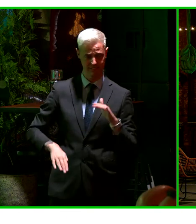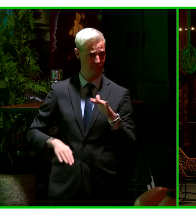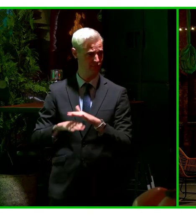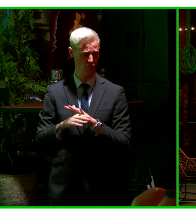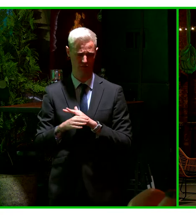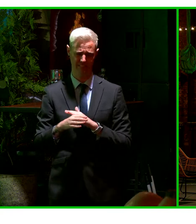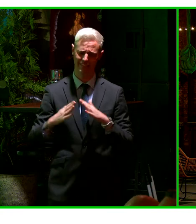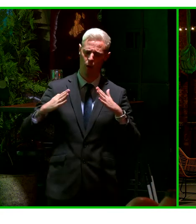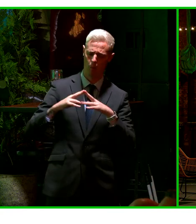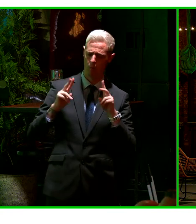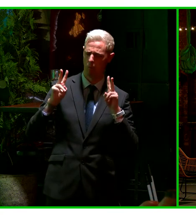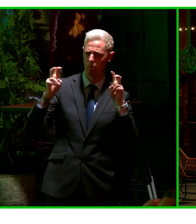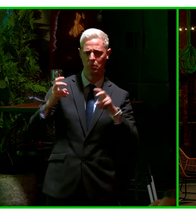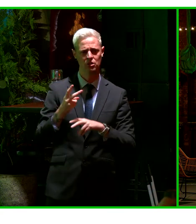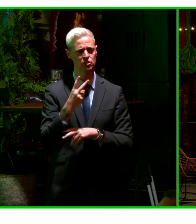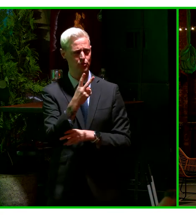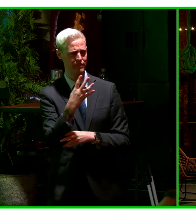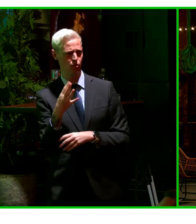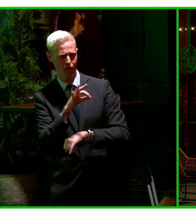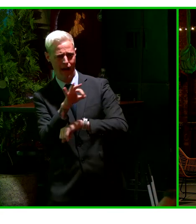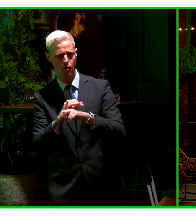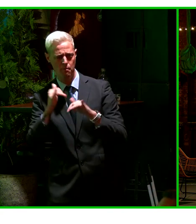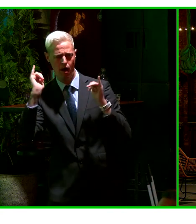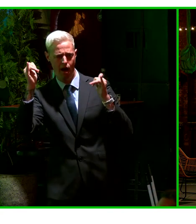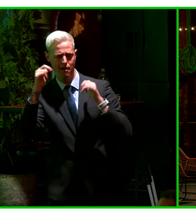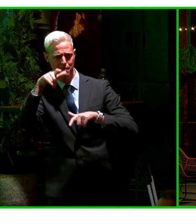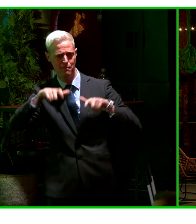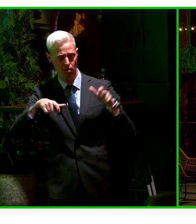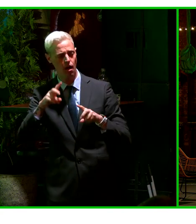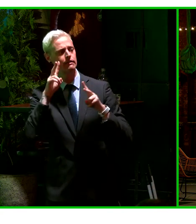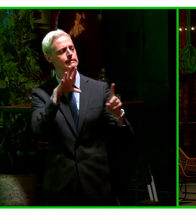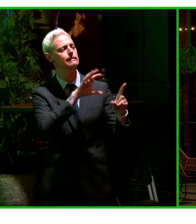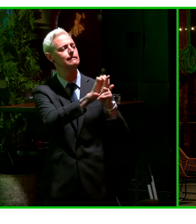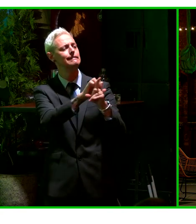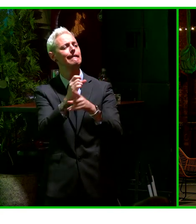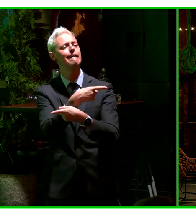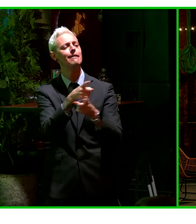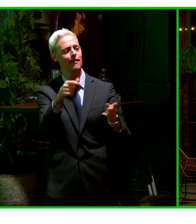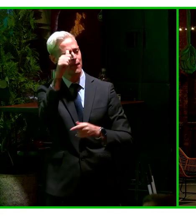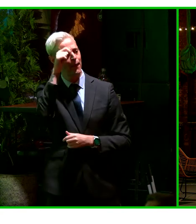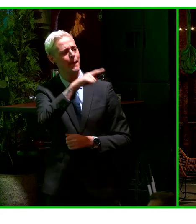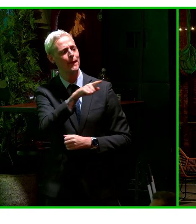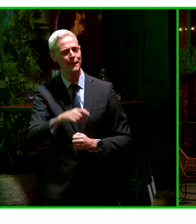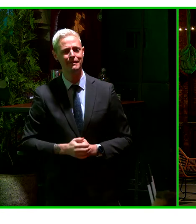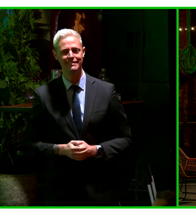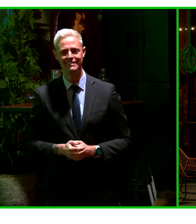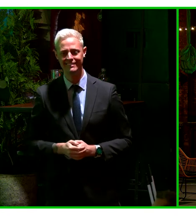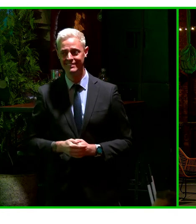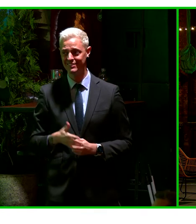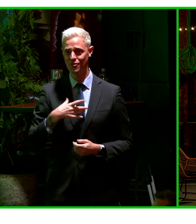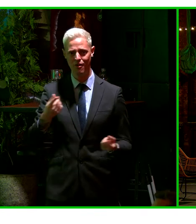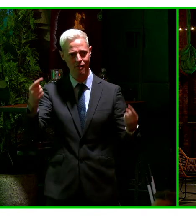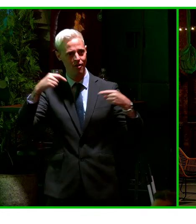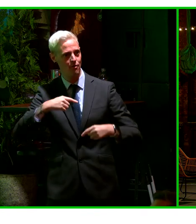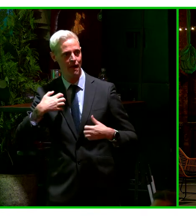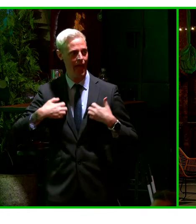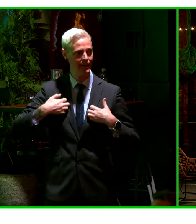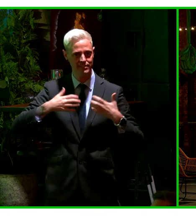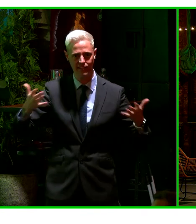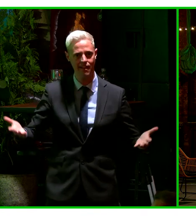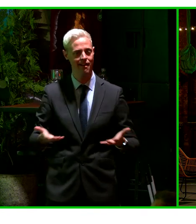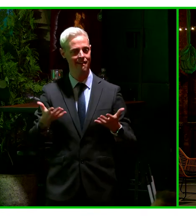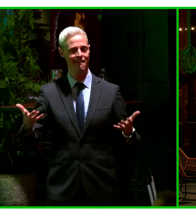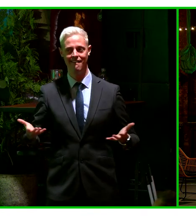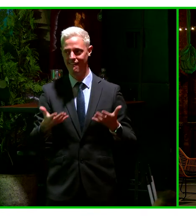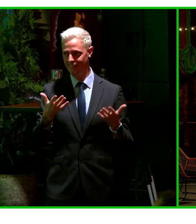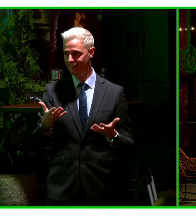people, and you know I can spot a few of you out there. You know who you are. We like to bring a bit of energy, a bit of life to things, don't we,